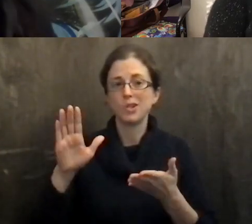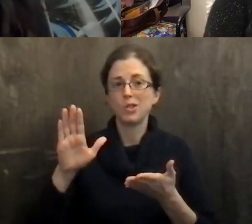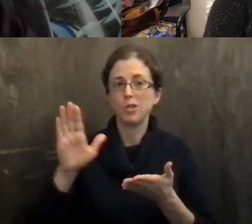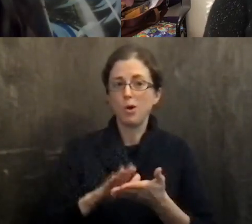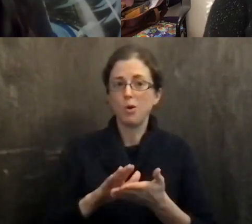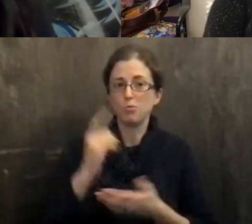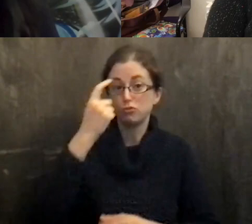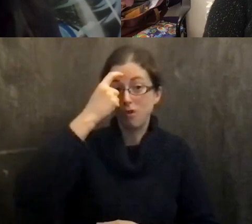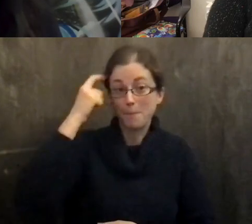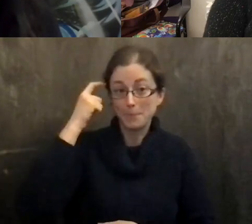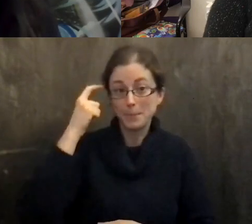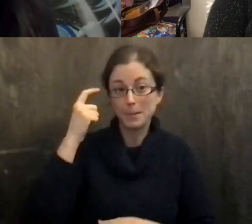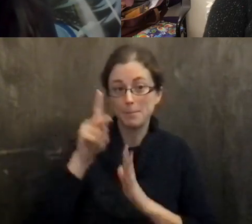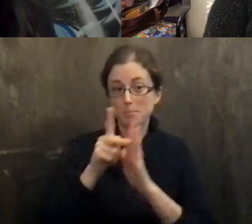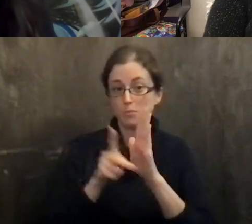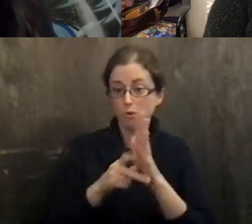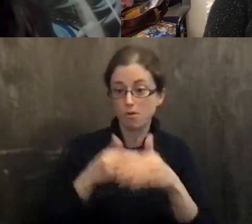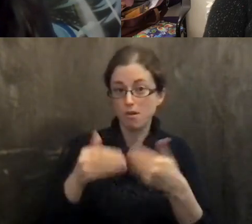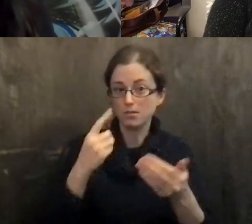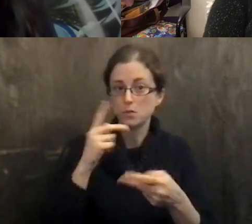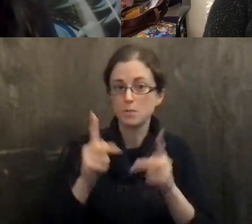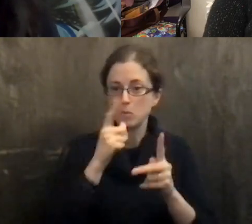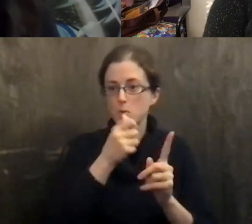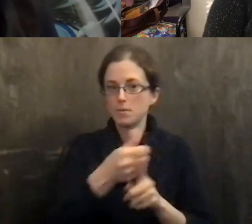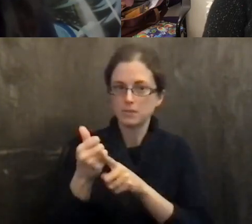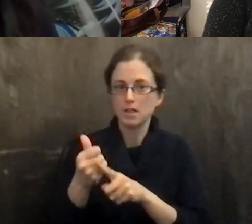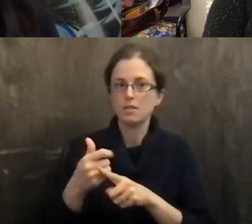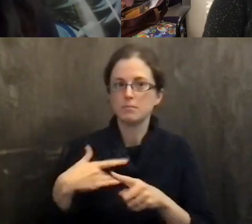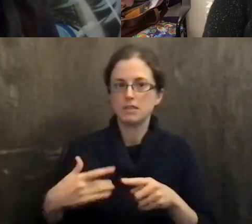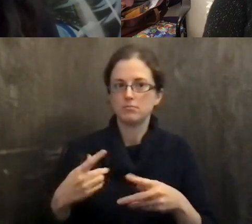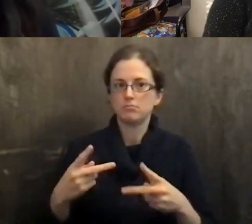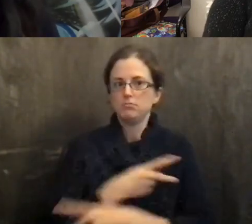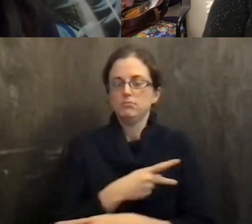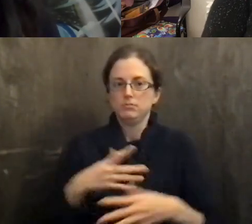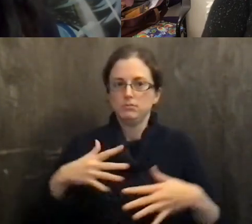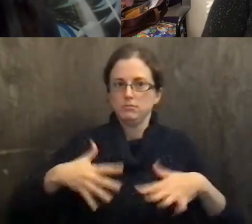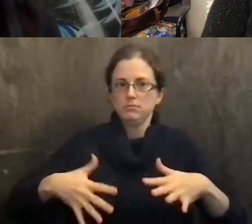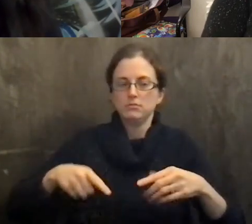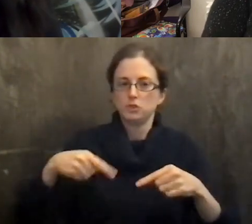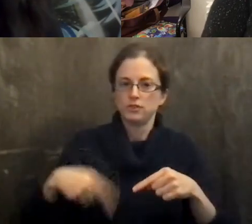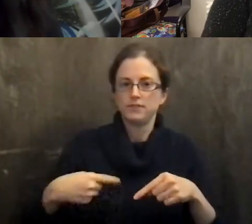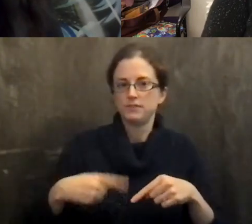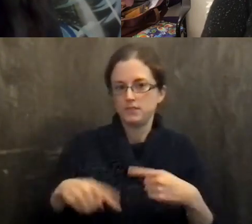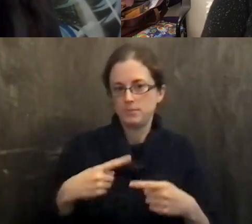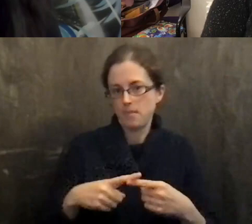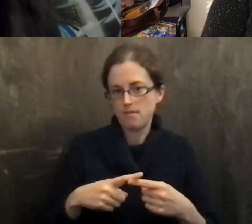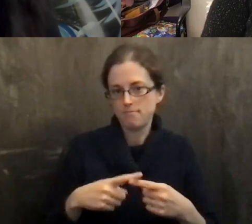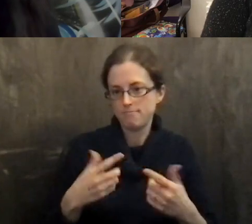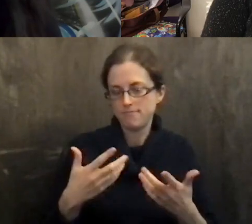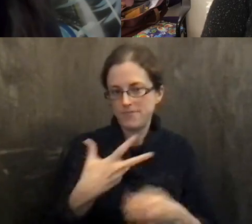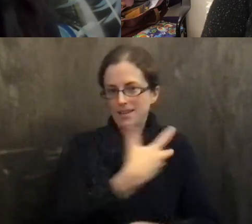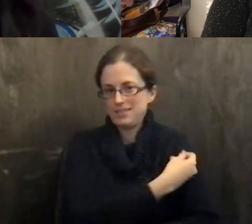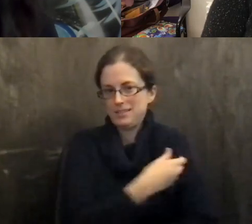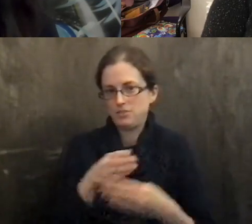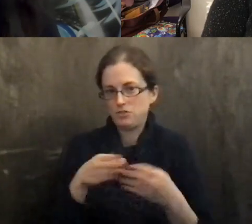seen is that, for example, there's a parent I love and work with.